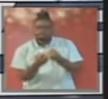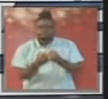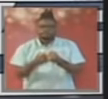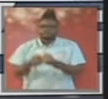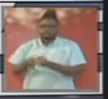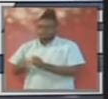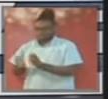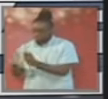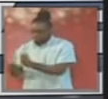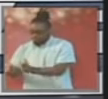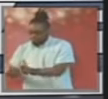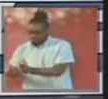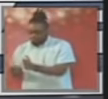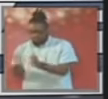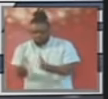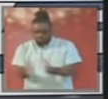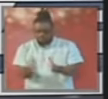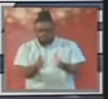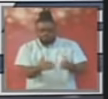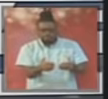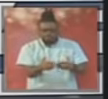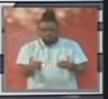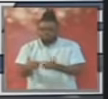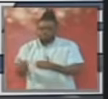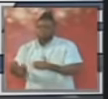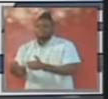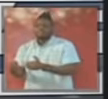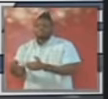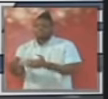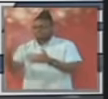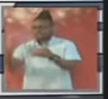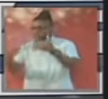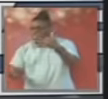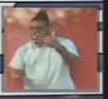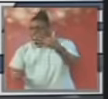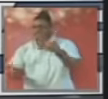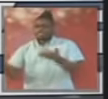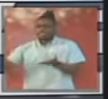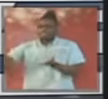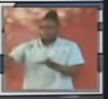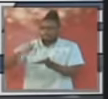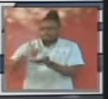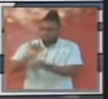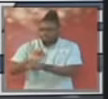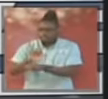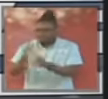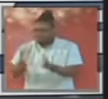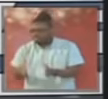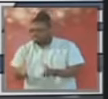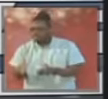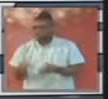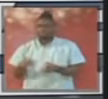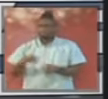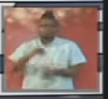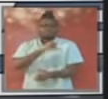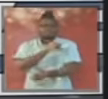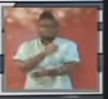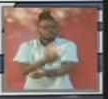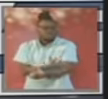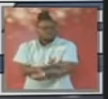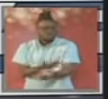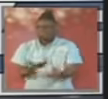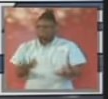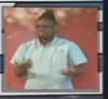includes frontline healthcare workers, port health workers at the Airport Authority, the Civil Aviation